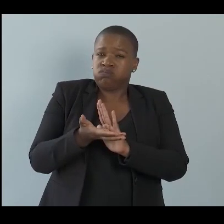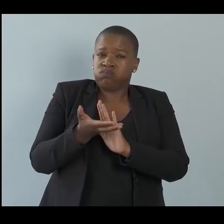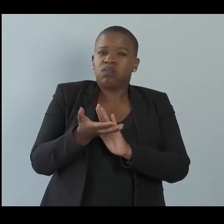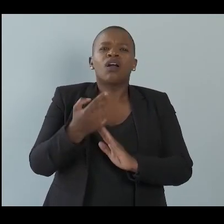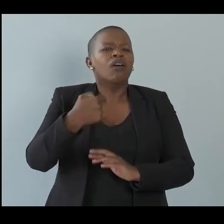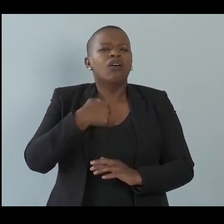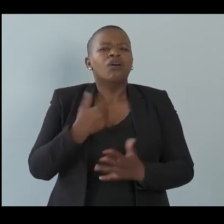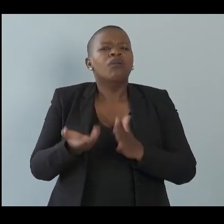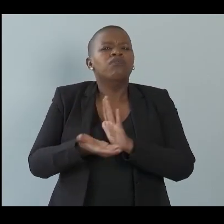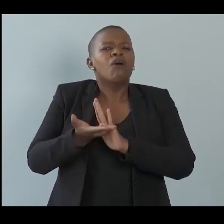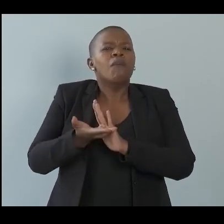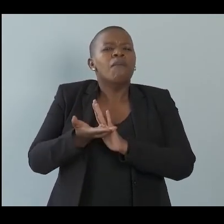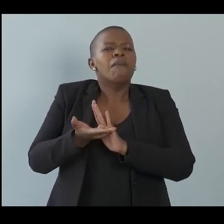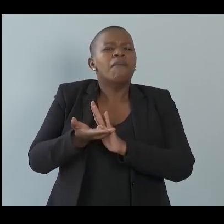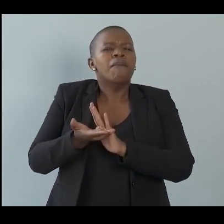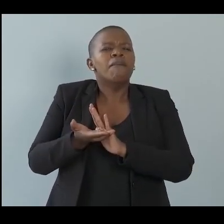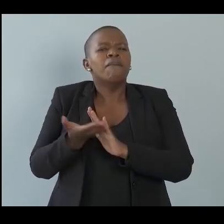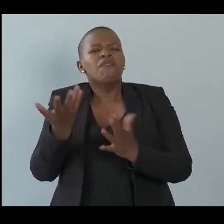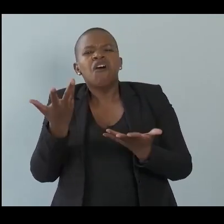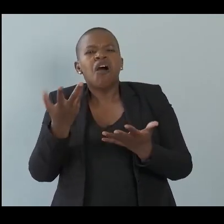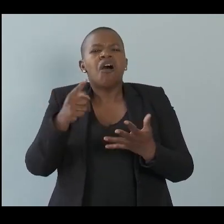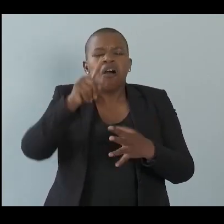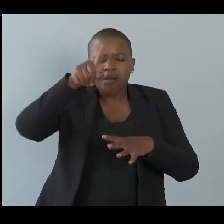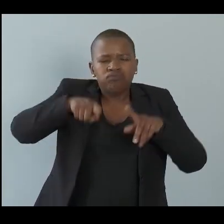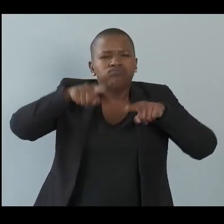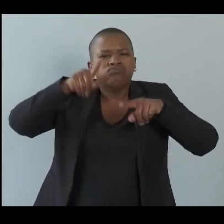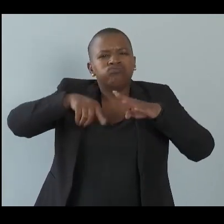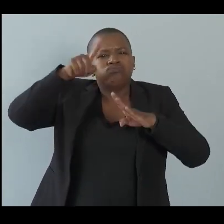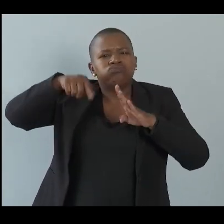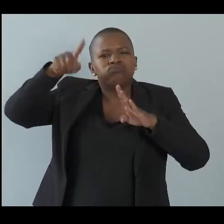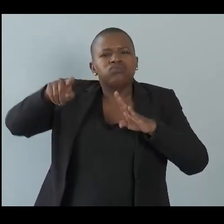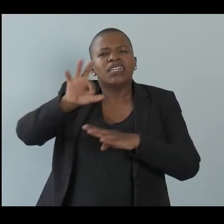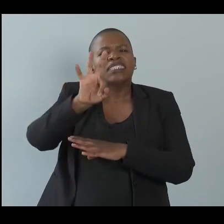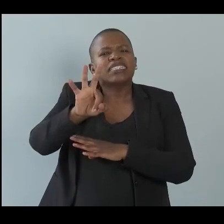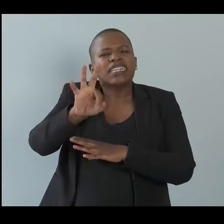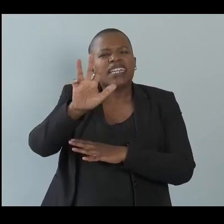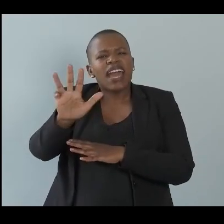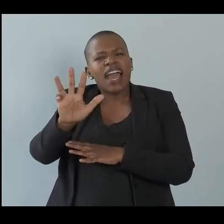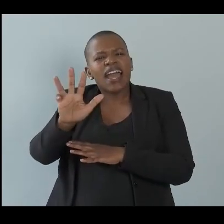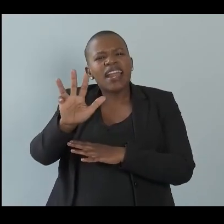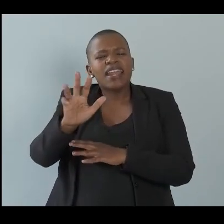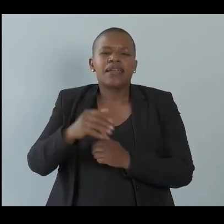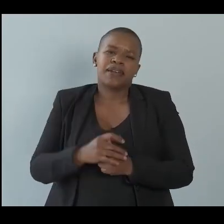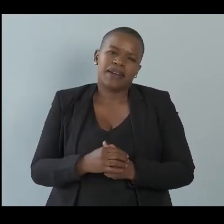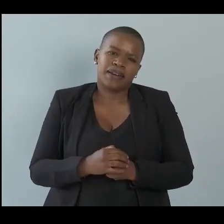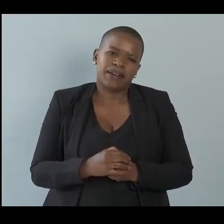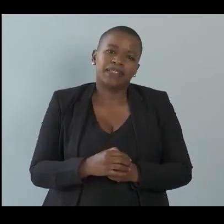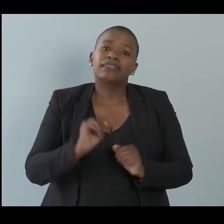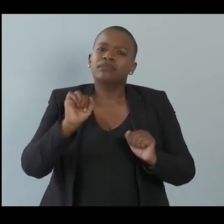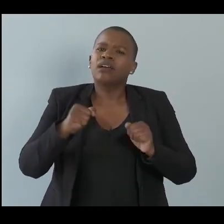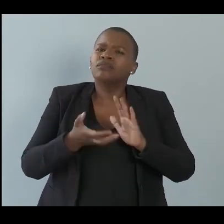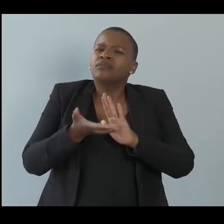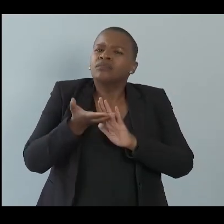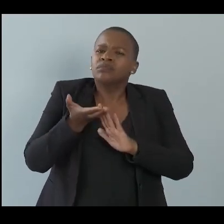gross margin efficiency ratio to 39%. Despite cost pressures, we've kept operating cost increases below inflation